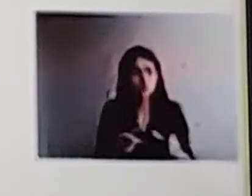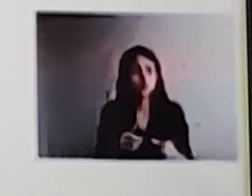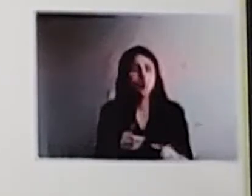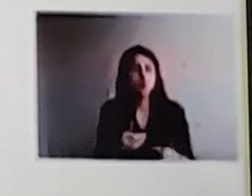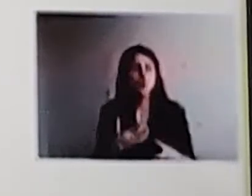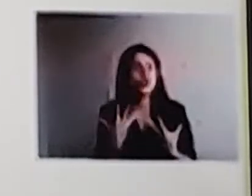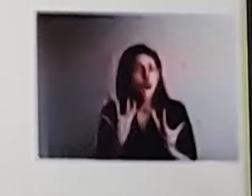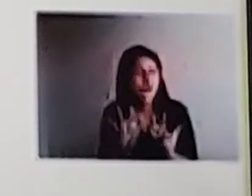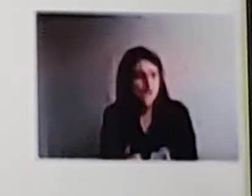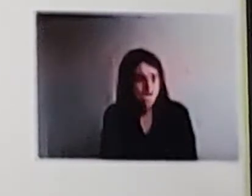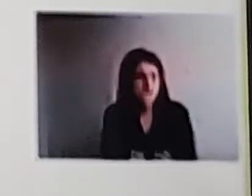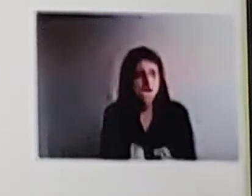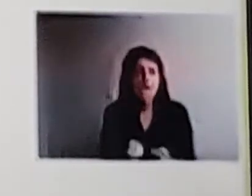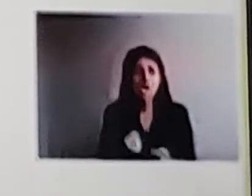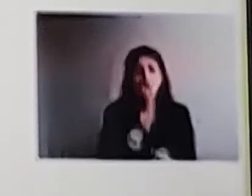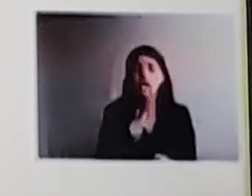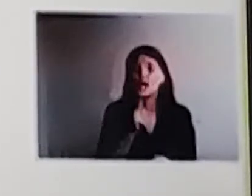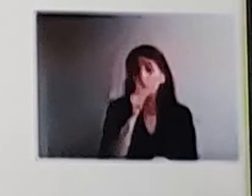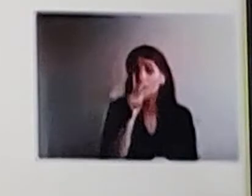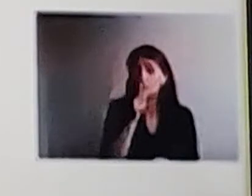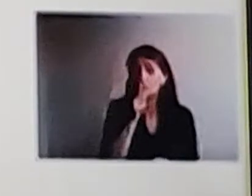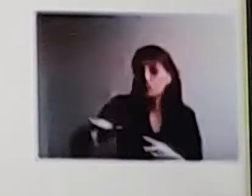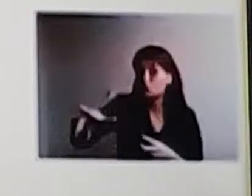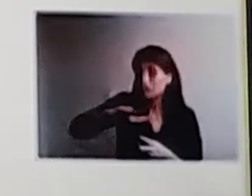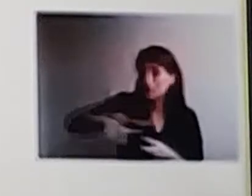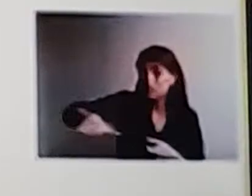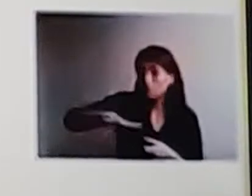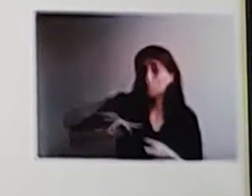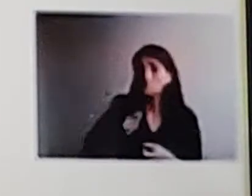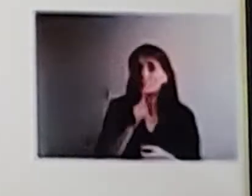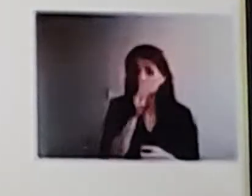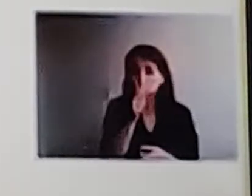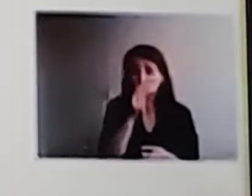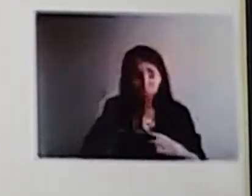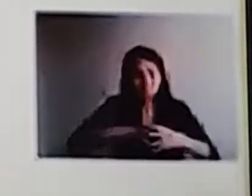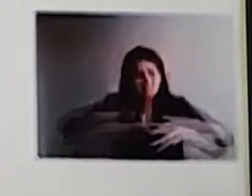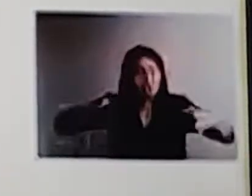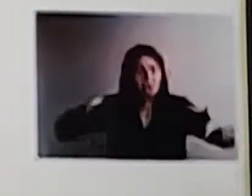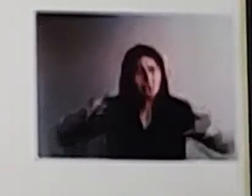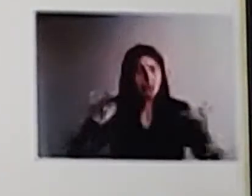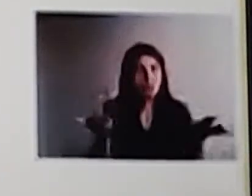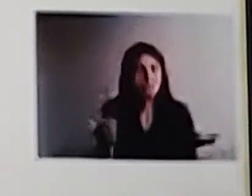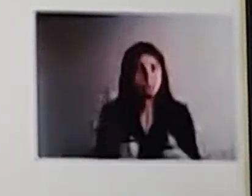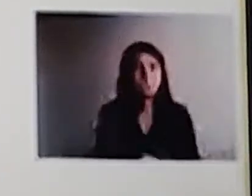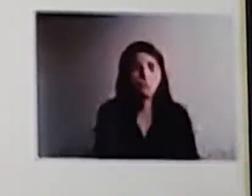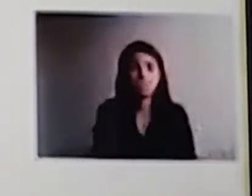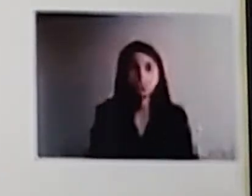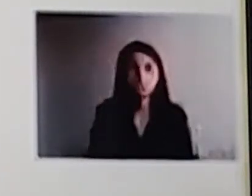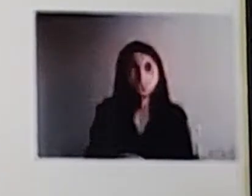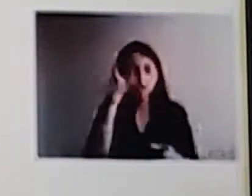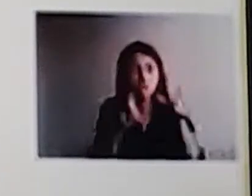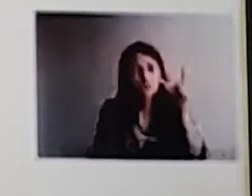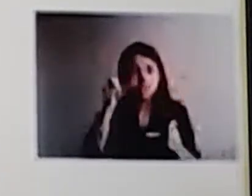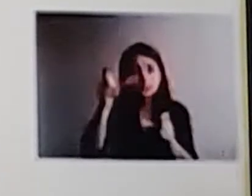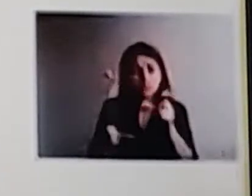that everybody can use a wheelchair or 2 or 3, no problem. Even if we go to the